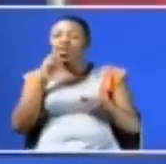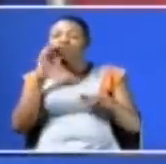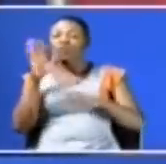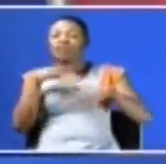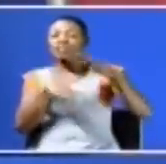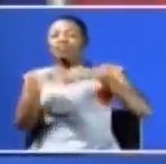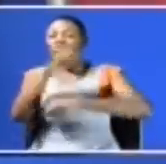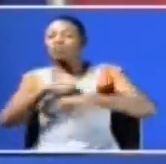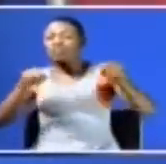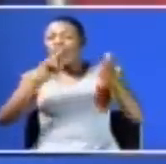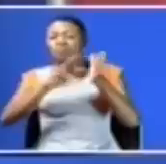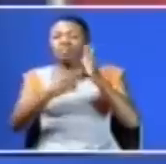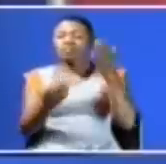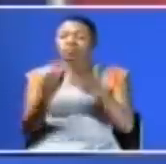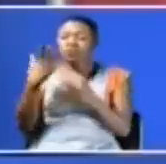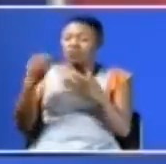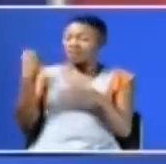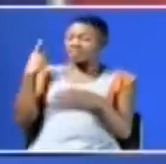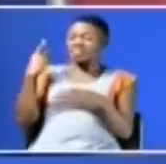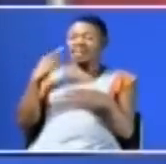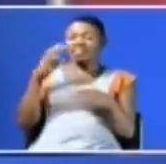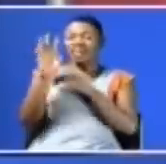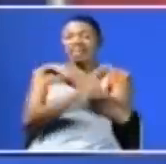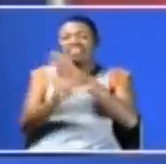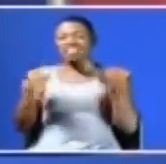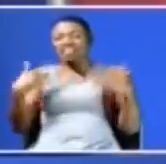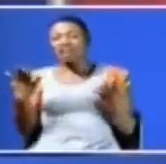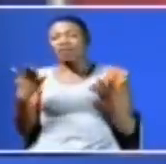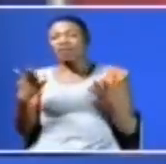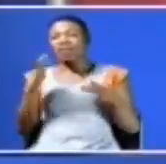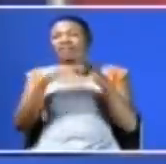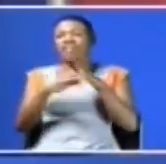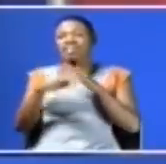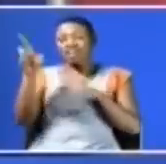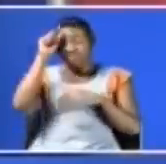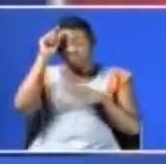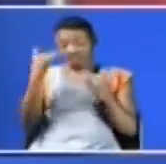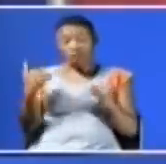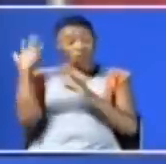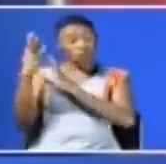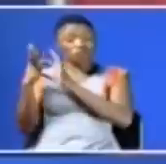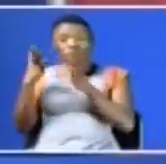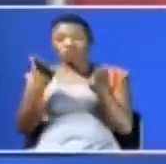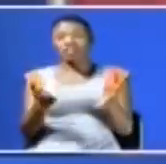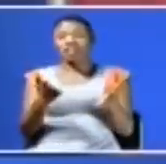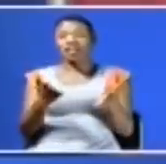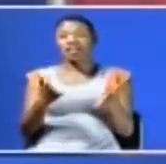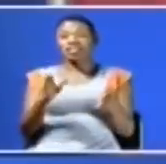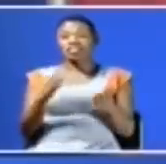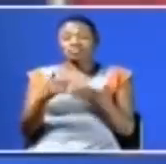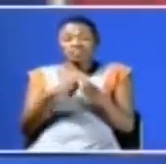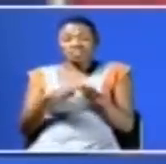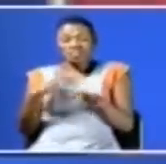don't understand what exactly where this country is going. And, mm-hmm. And so even within government now, there's confusion. If you ask at some level, they don't know whom to deal